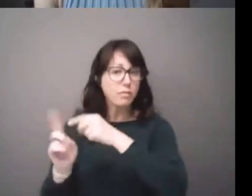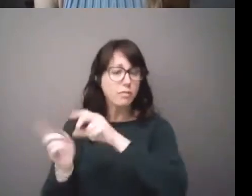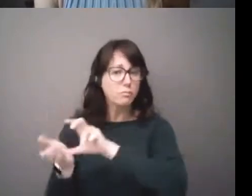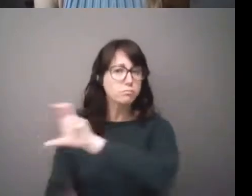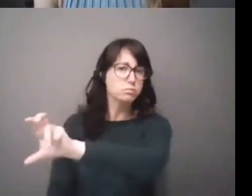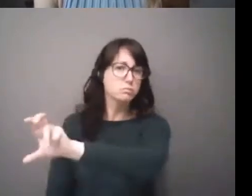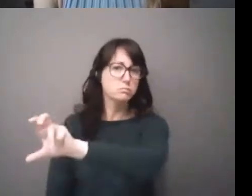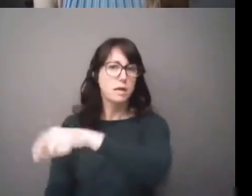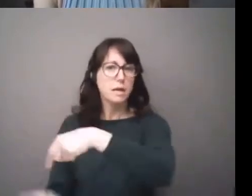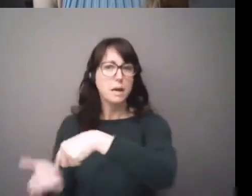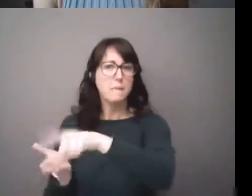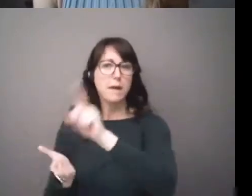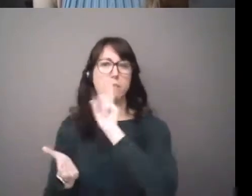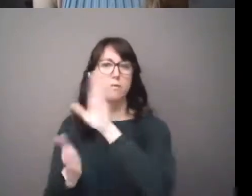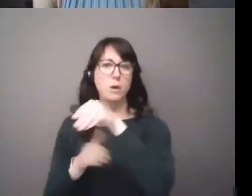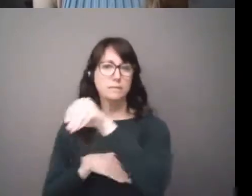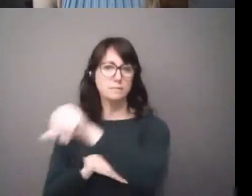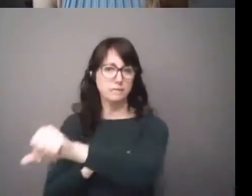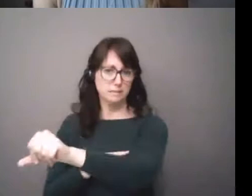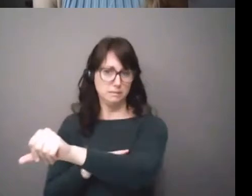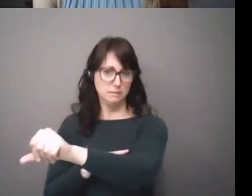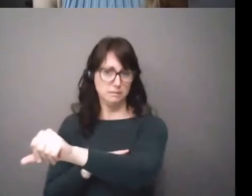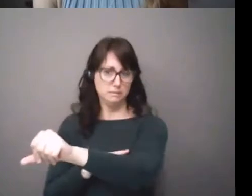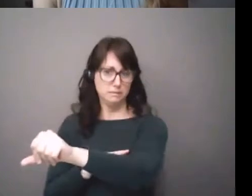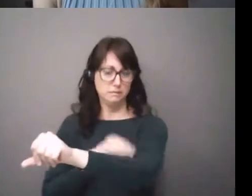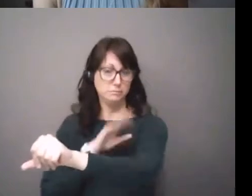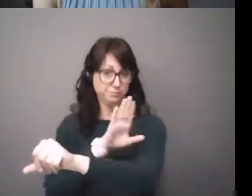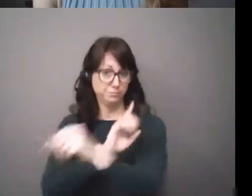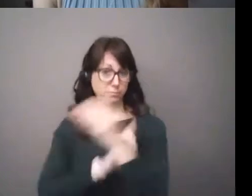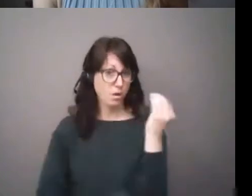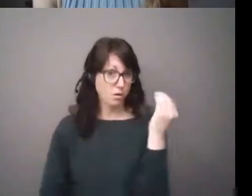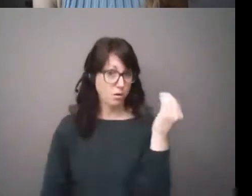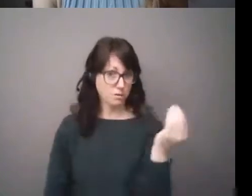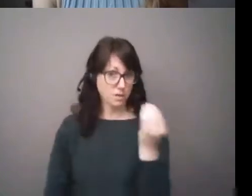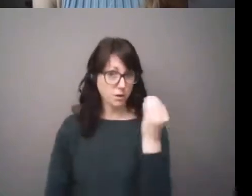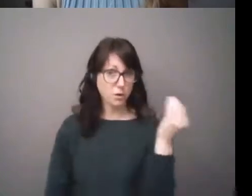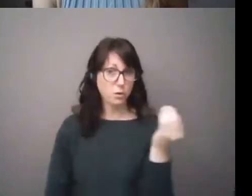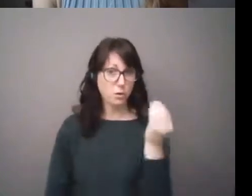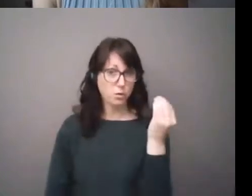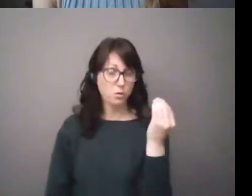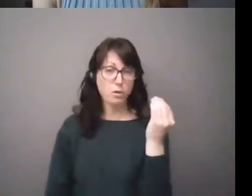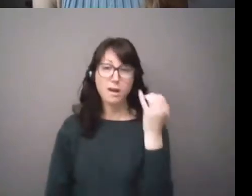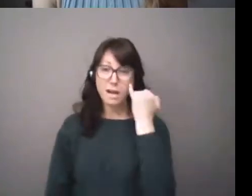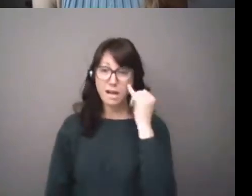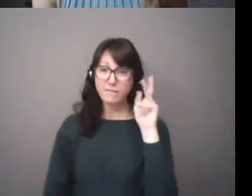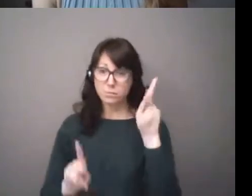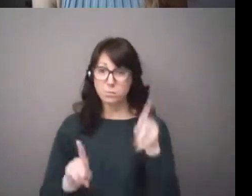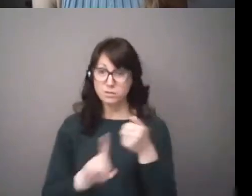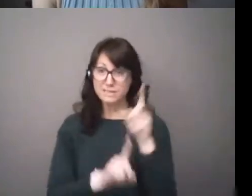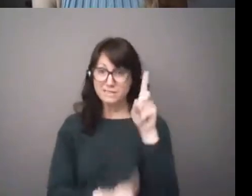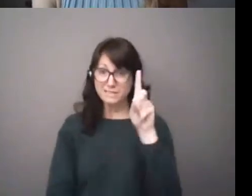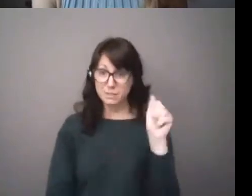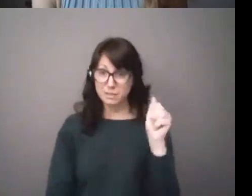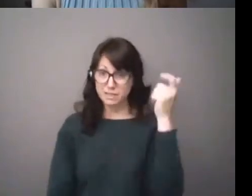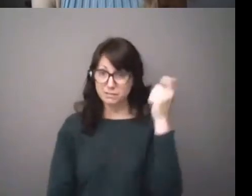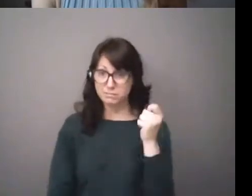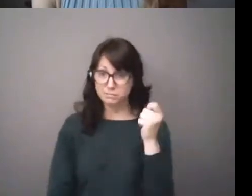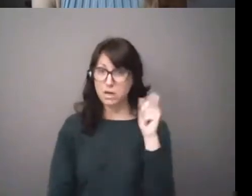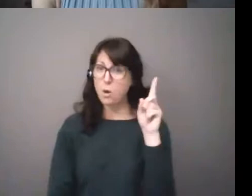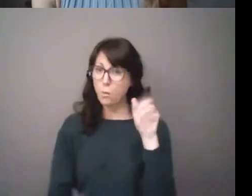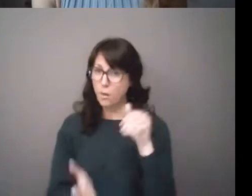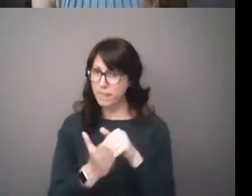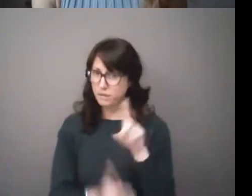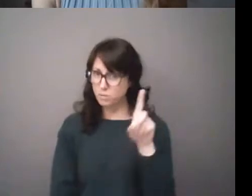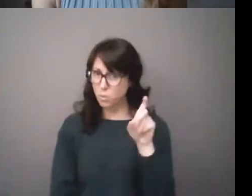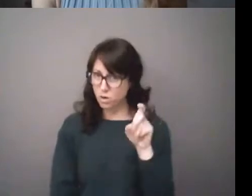to cover expenses. In Ontario, a person on a disability gets